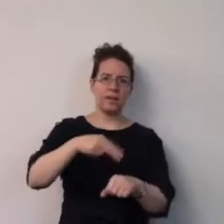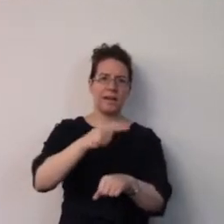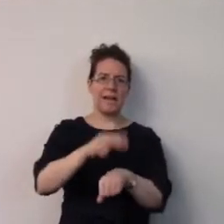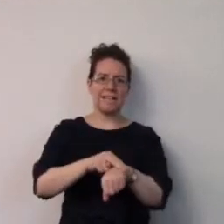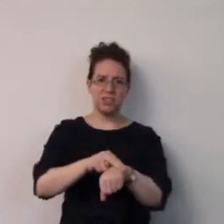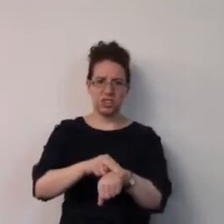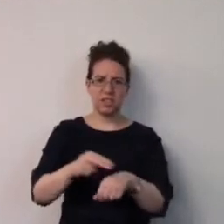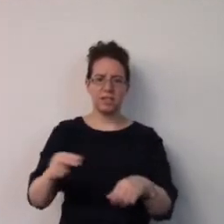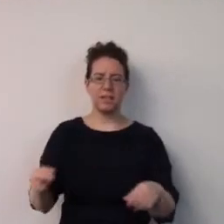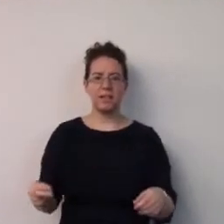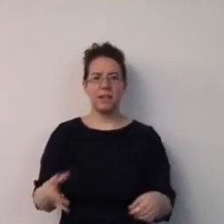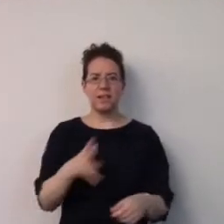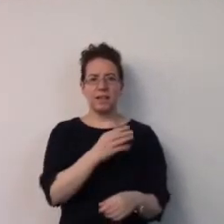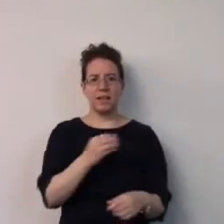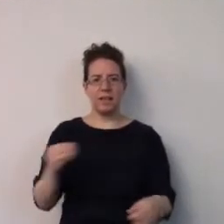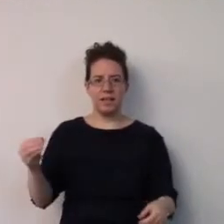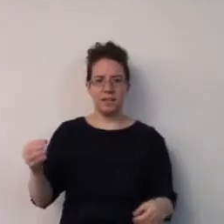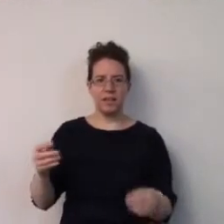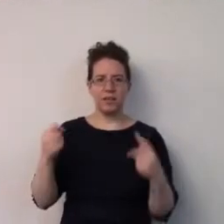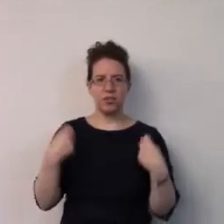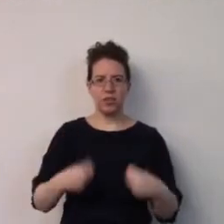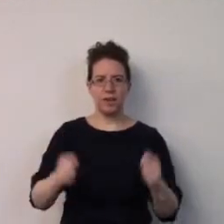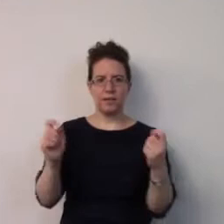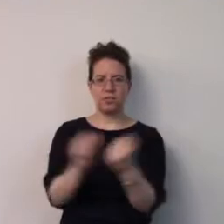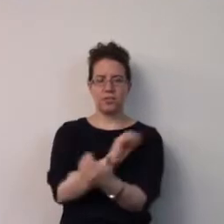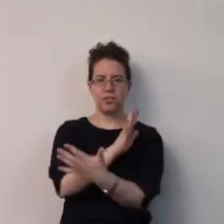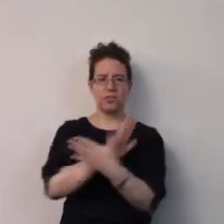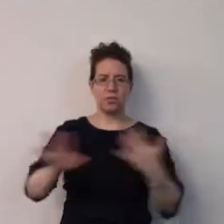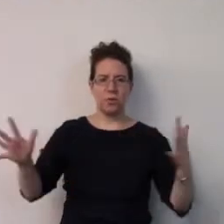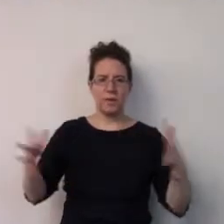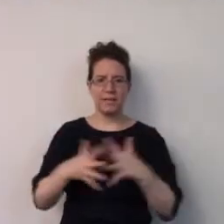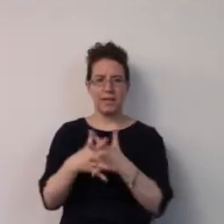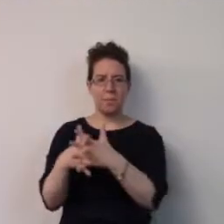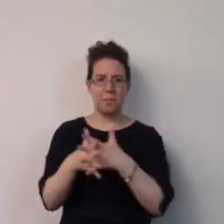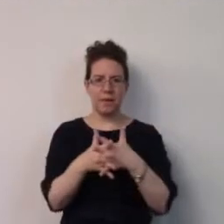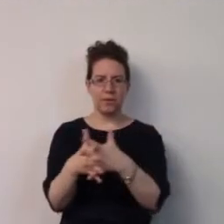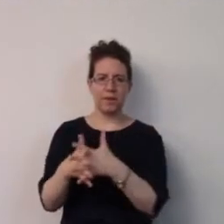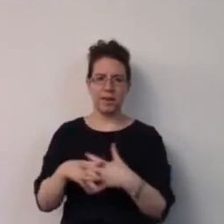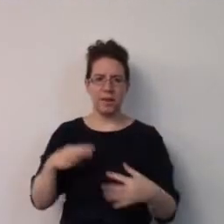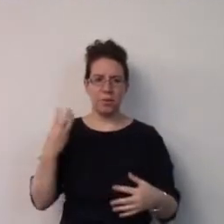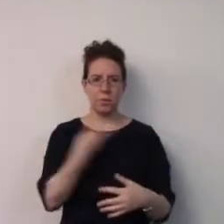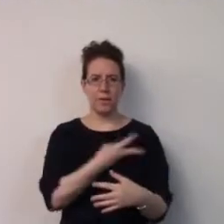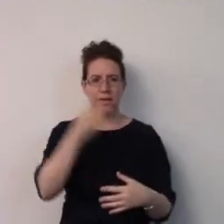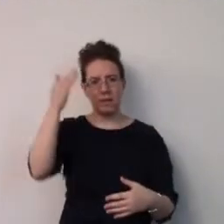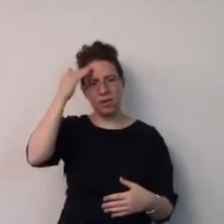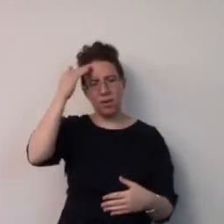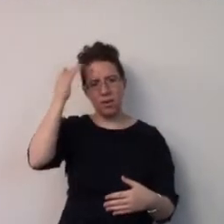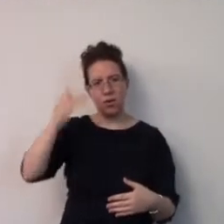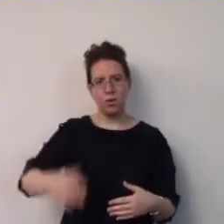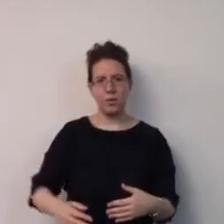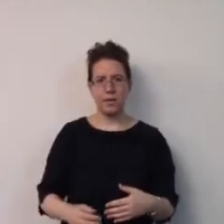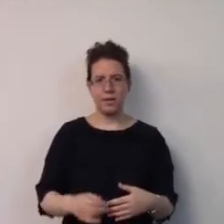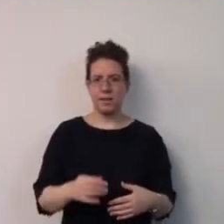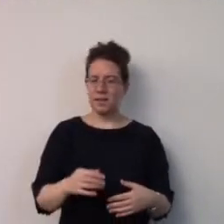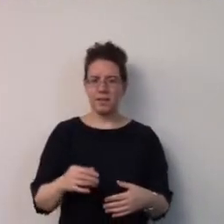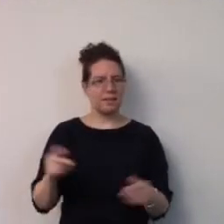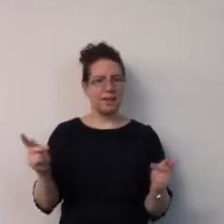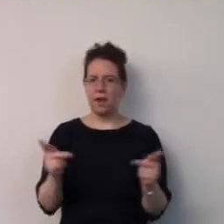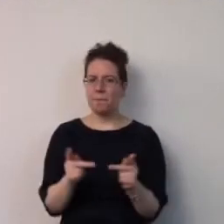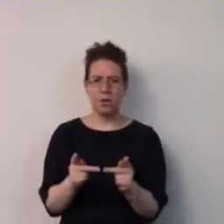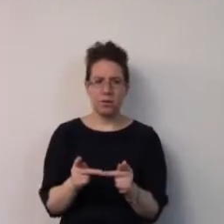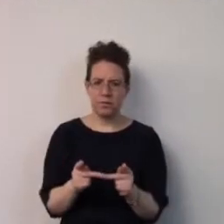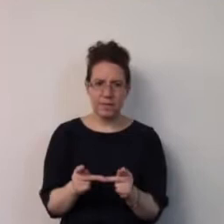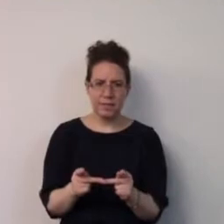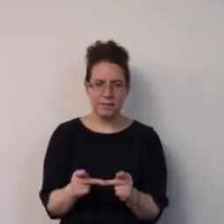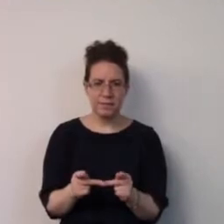a regime, there's people that are trying to undermine the very fabric of our society. They want to bring America down.